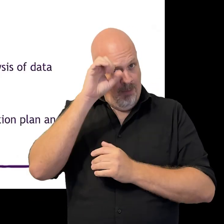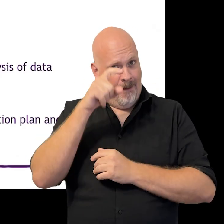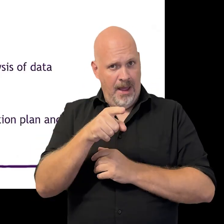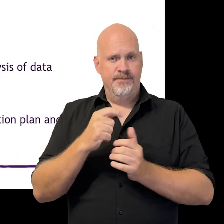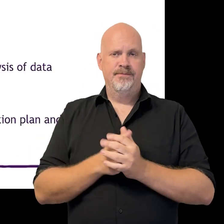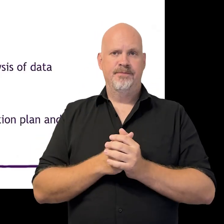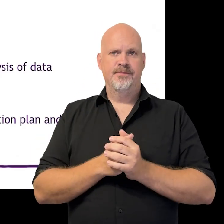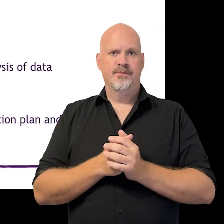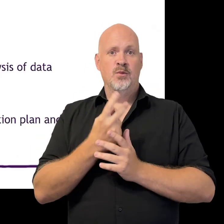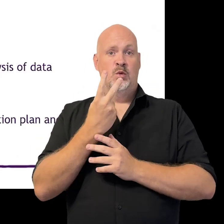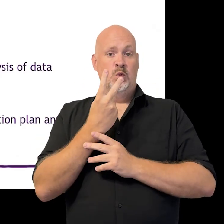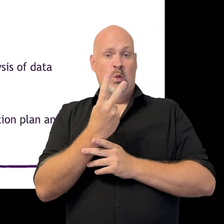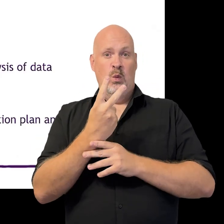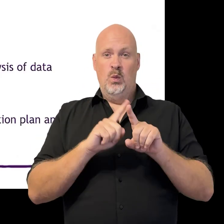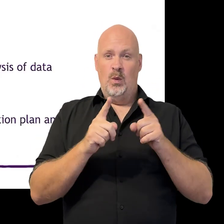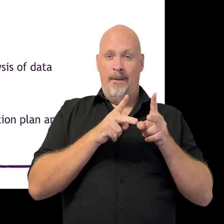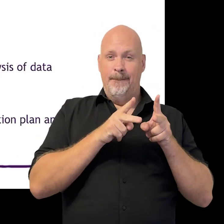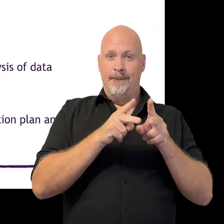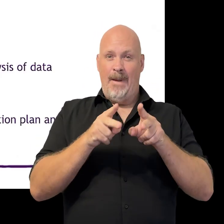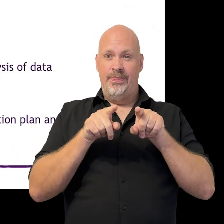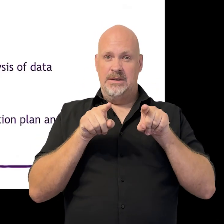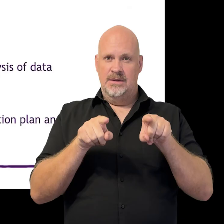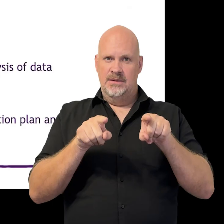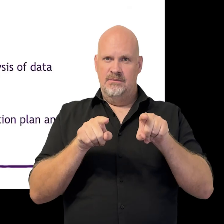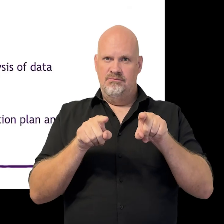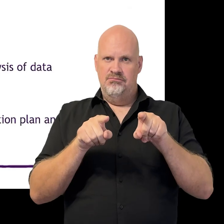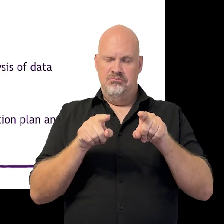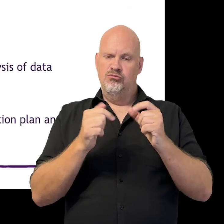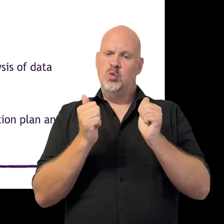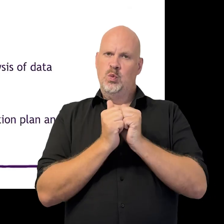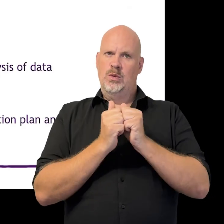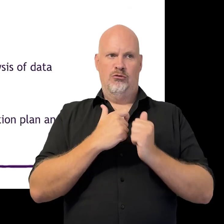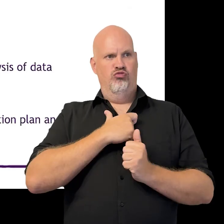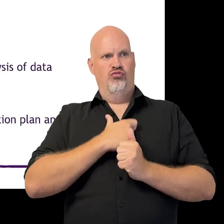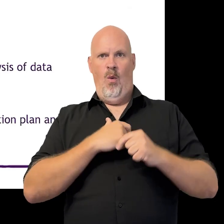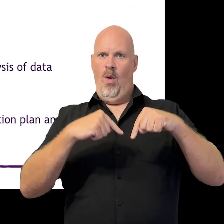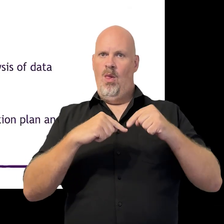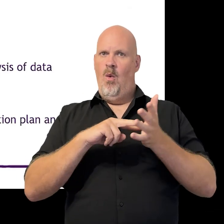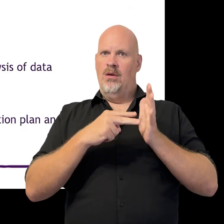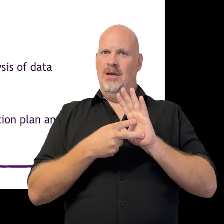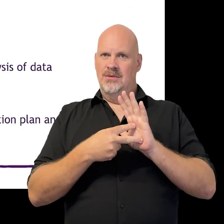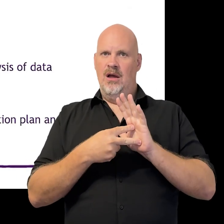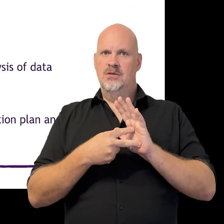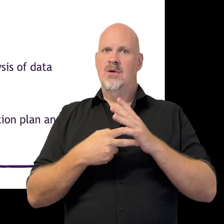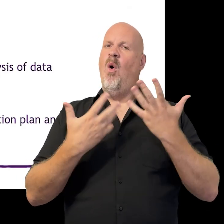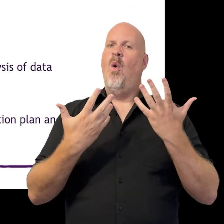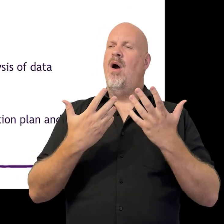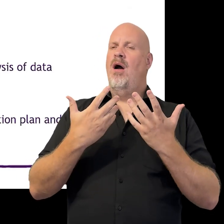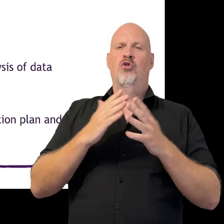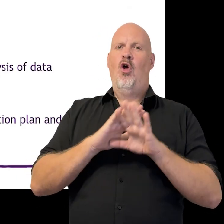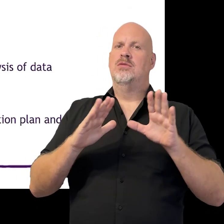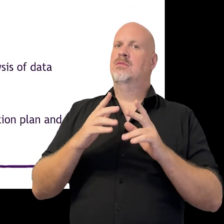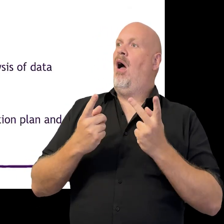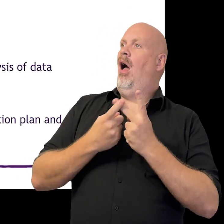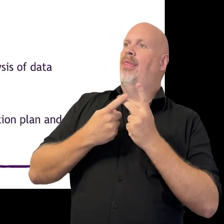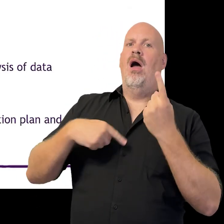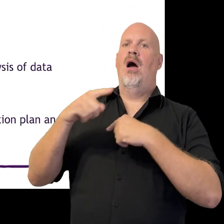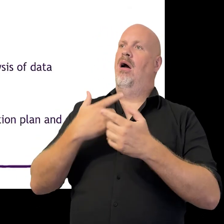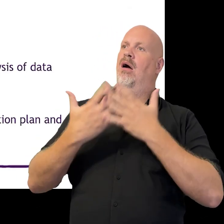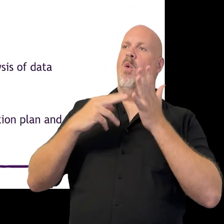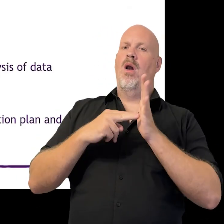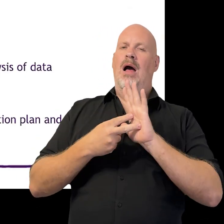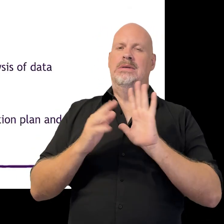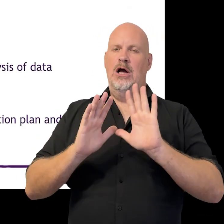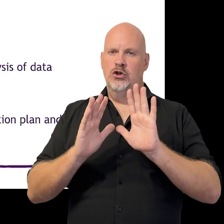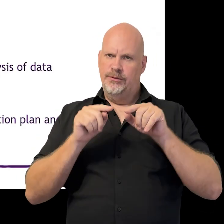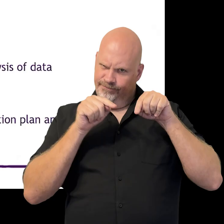of kind of what you will be looking to include in each of these sections. So we've got an introduction